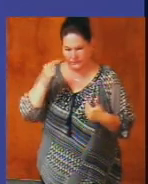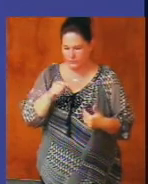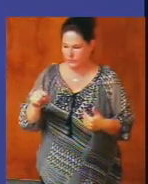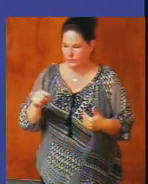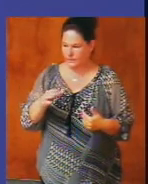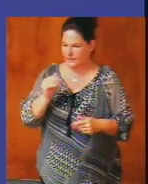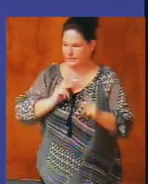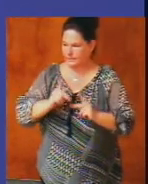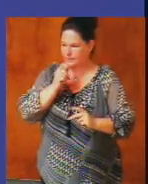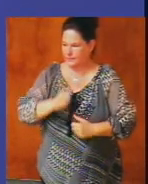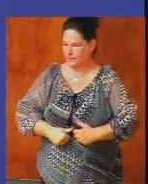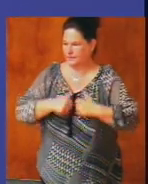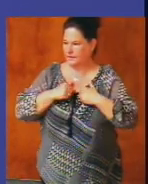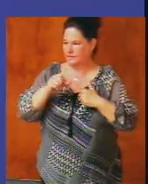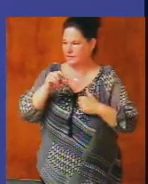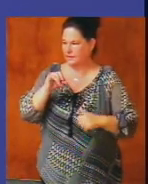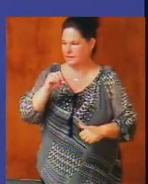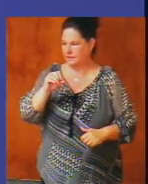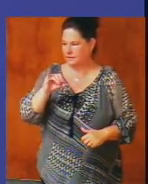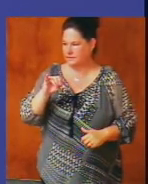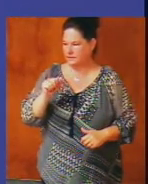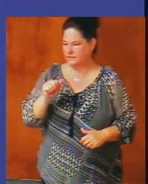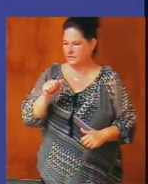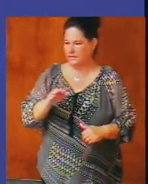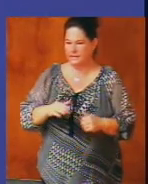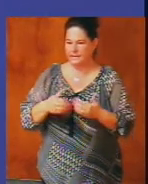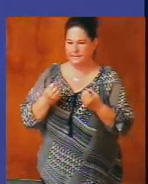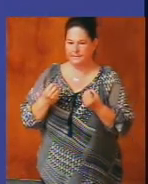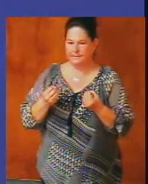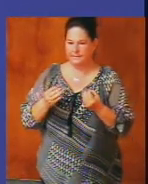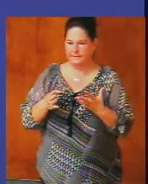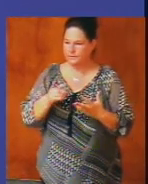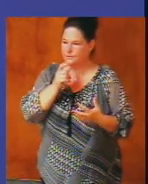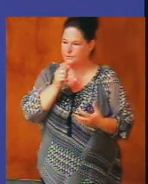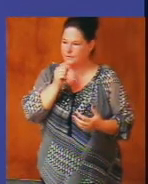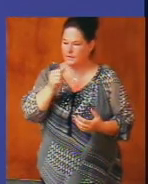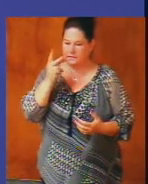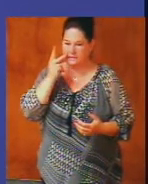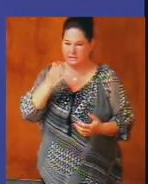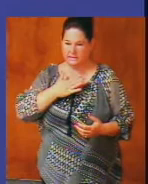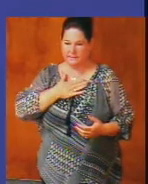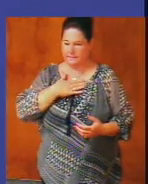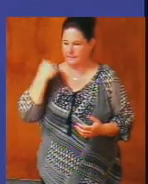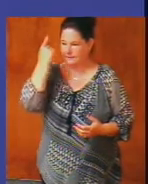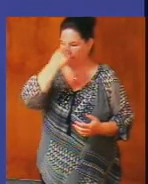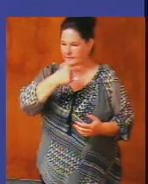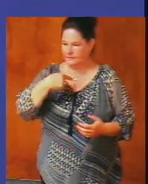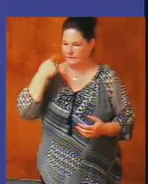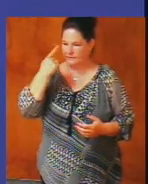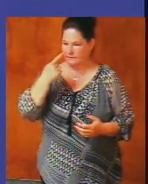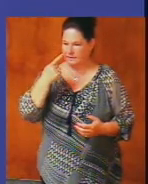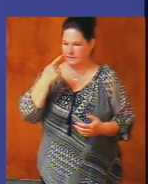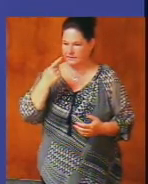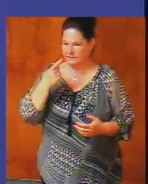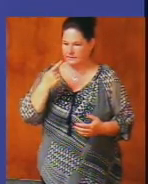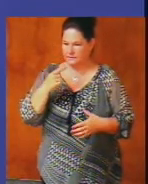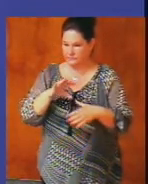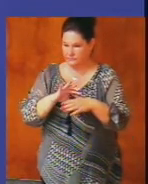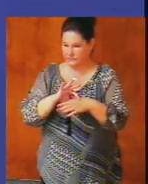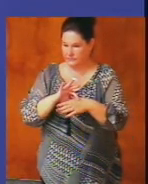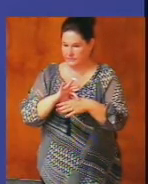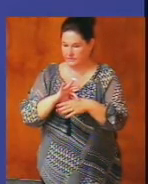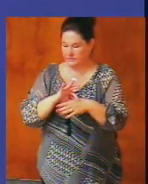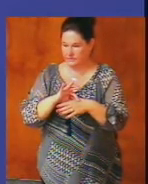those in Laodicea, and for as many as have not seen my face in the flesh."